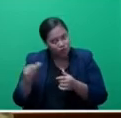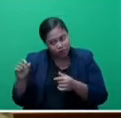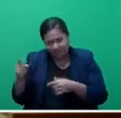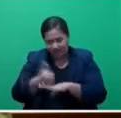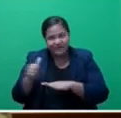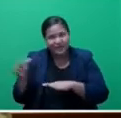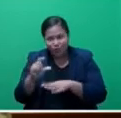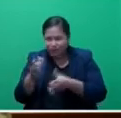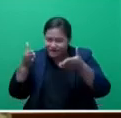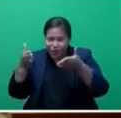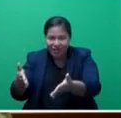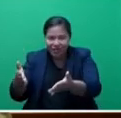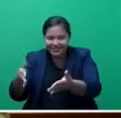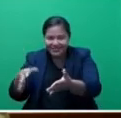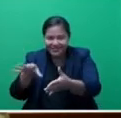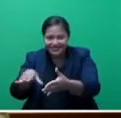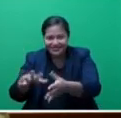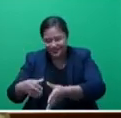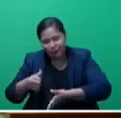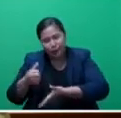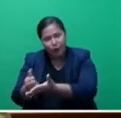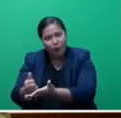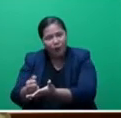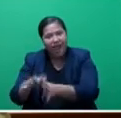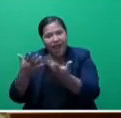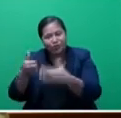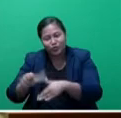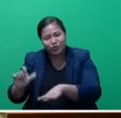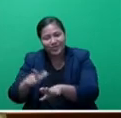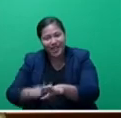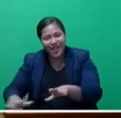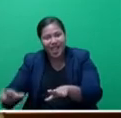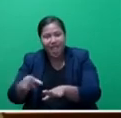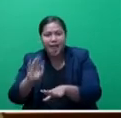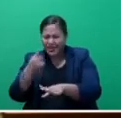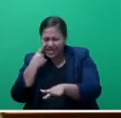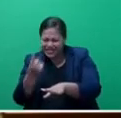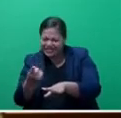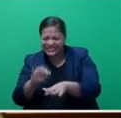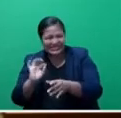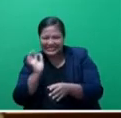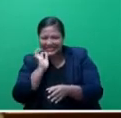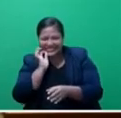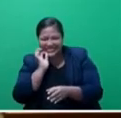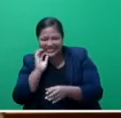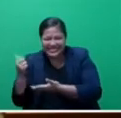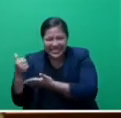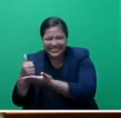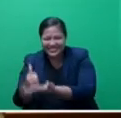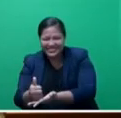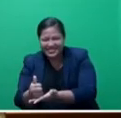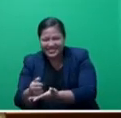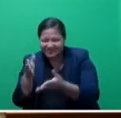government, now and in the immediate future, but I see very little of that reflected in His Excellency's